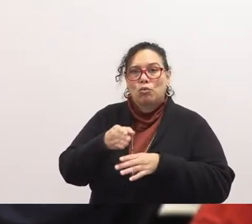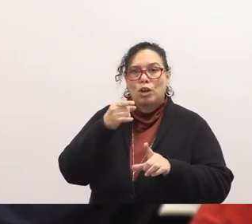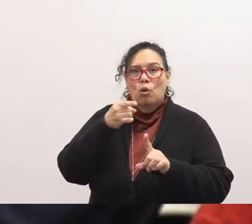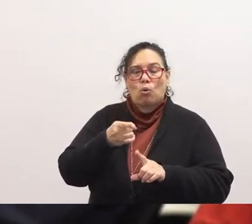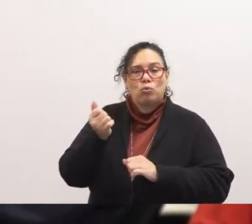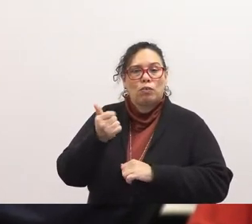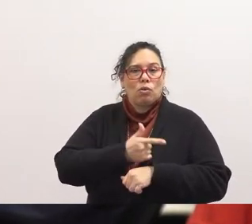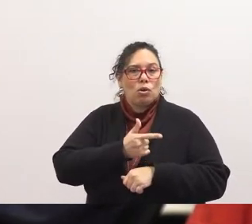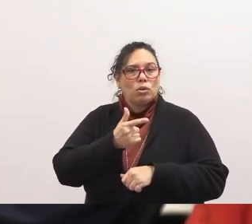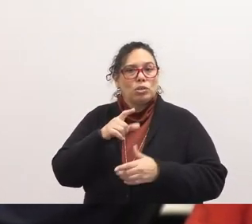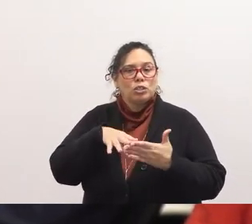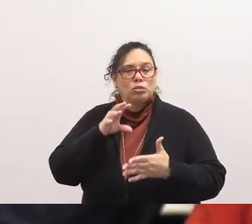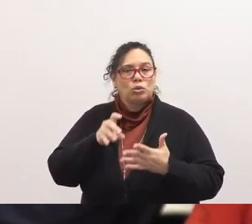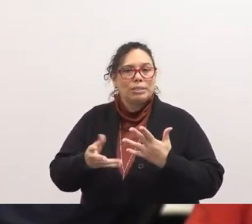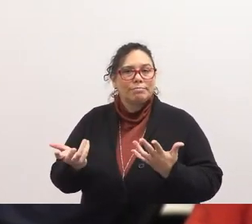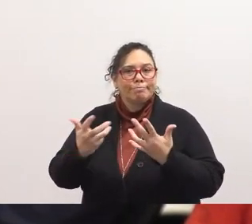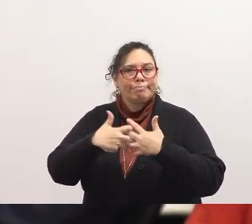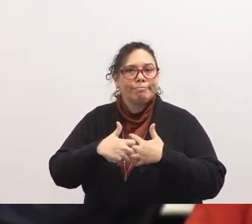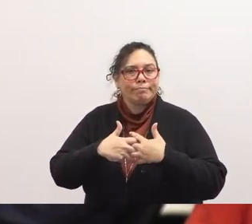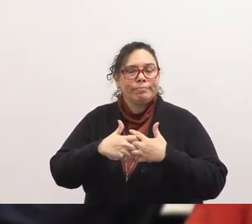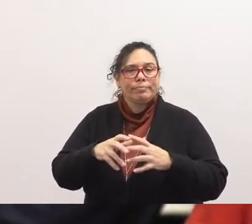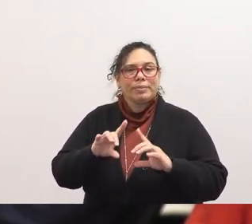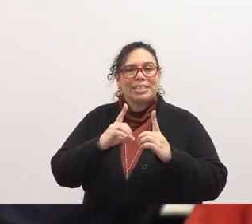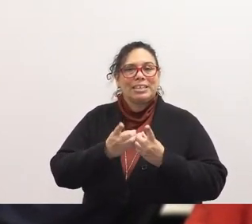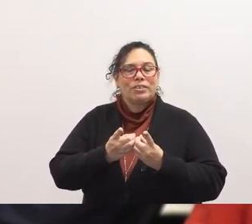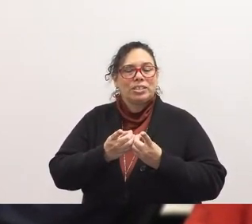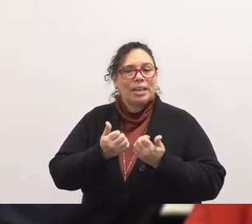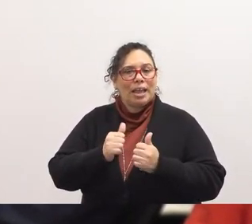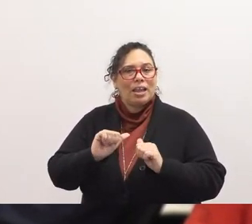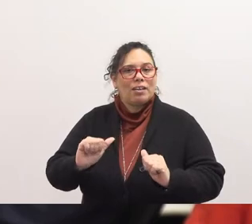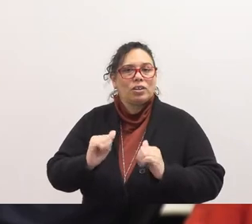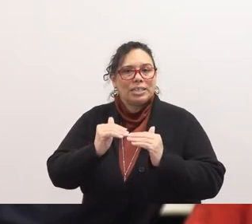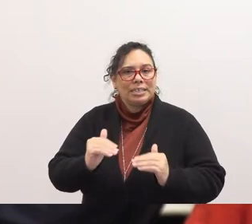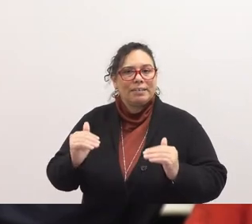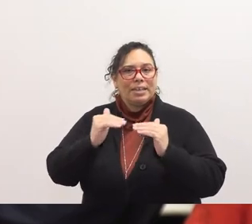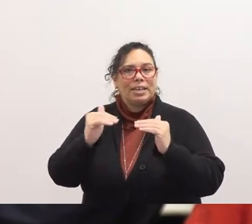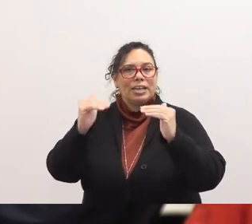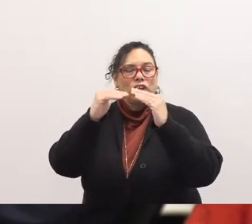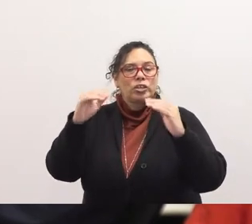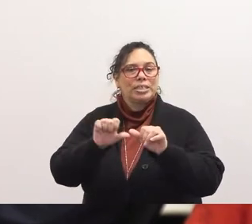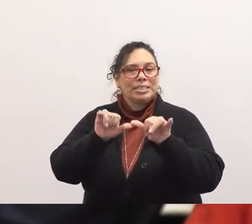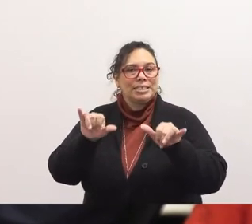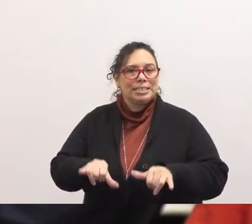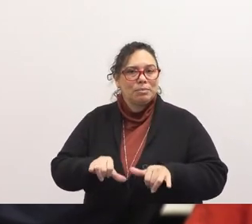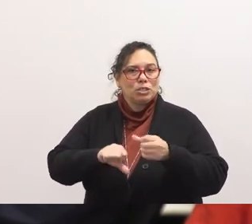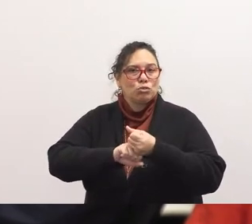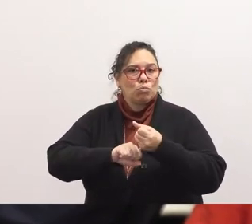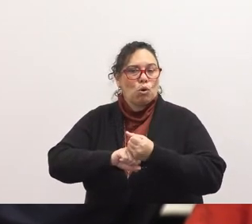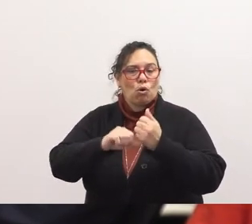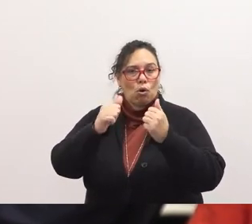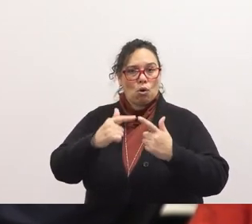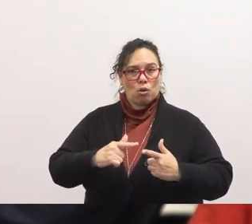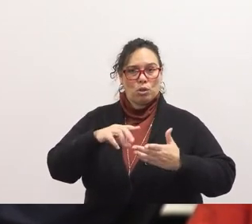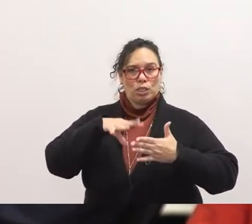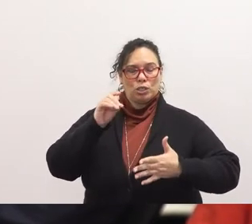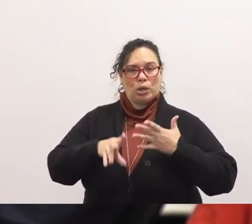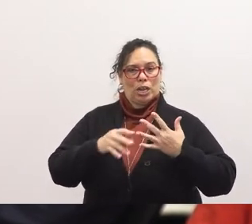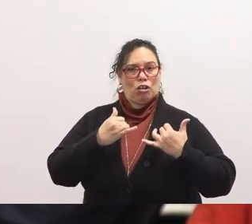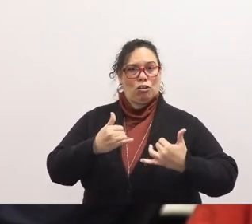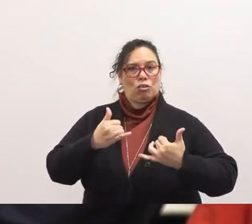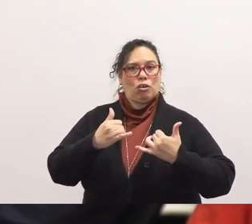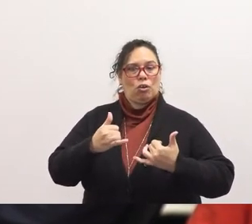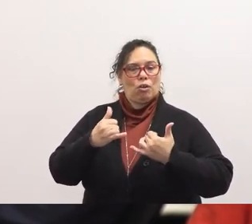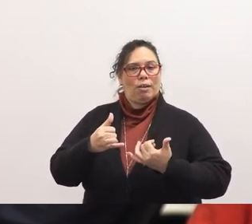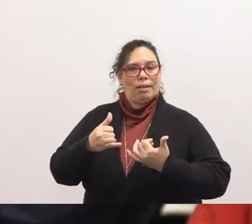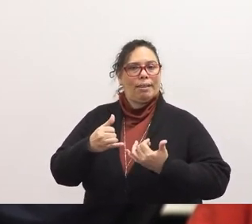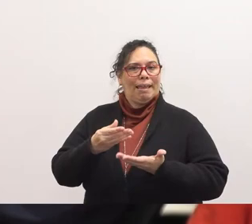by design in alignment with the district's efforts to develop tiered systems of support for all students. Currently, the district only funds half of the